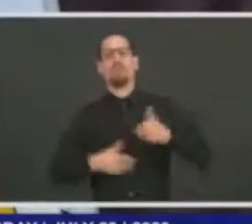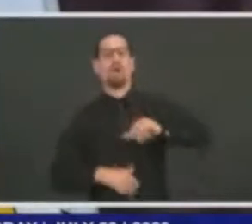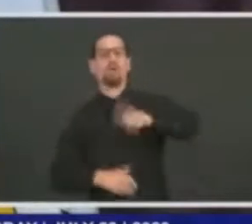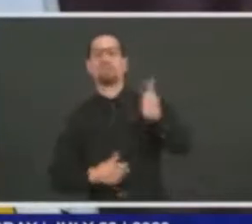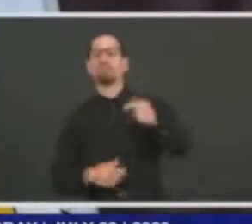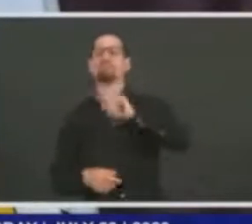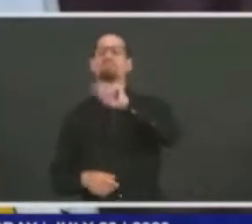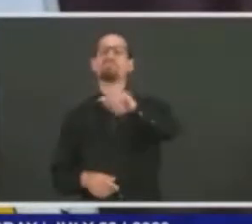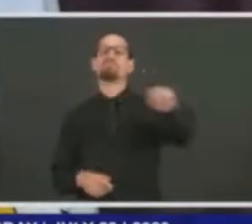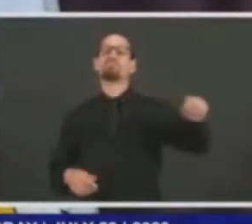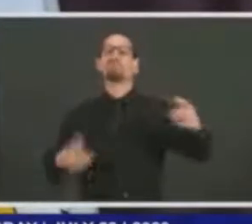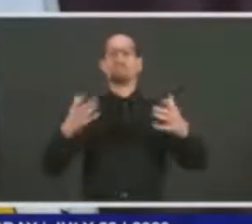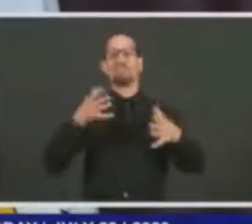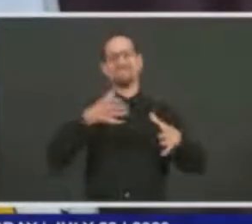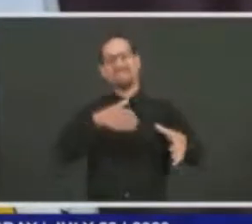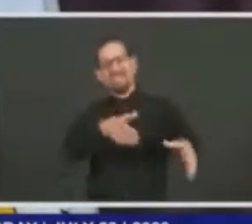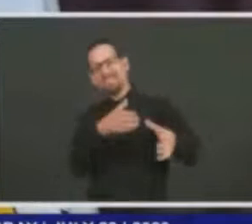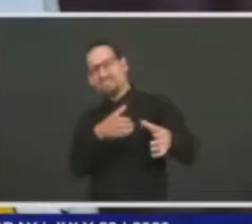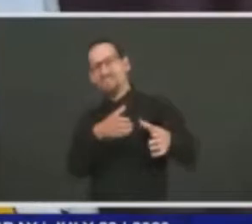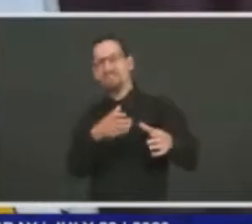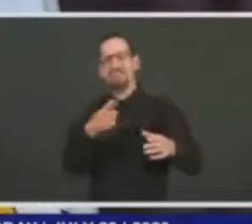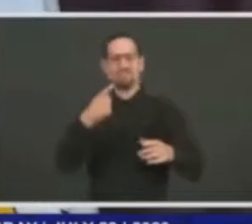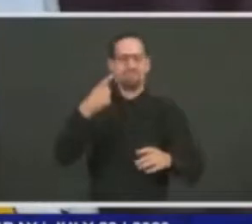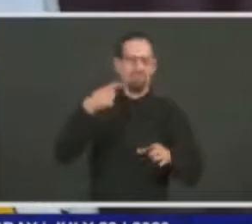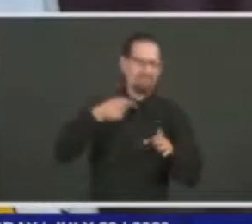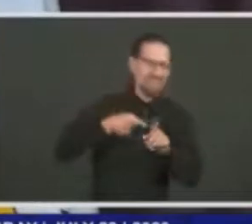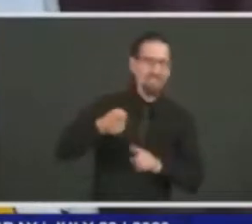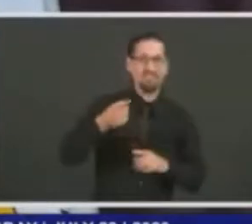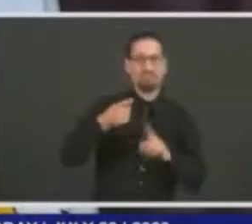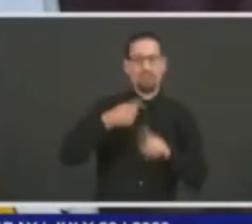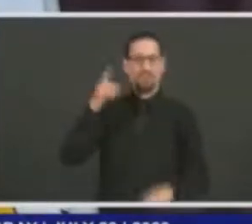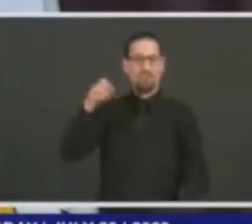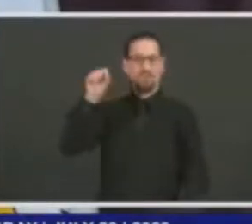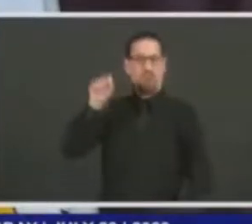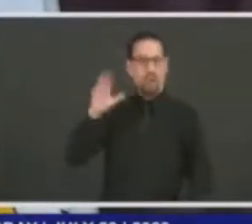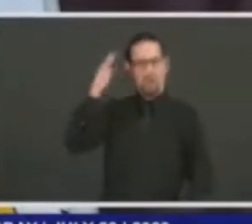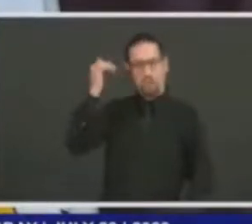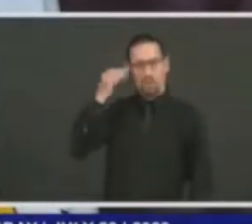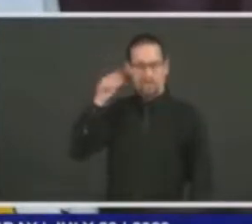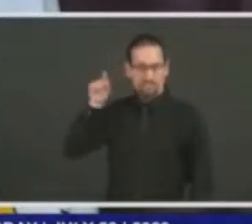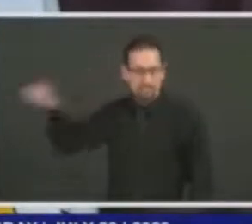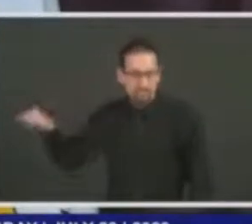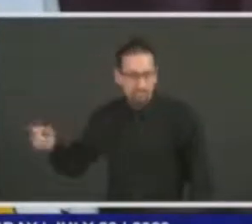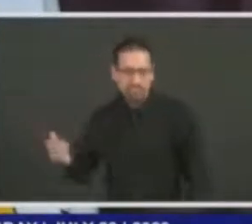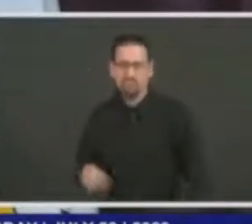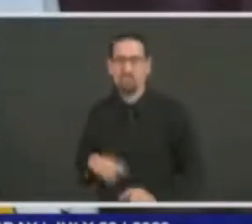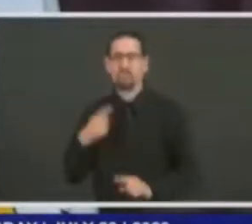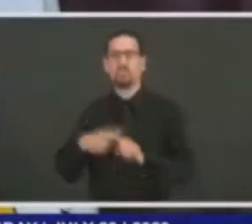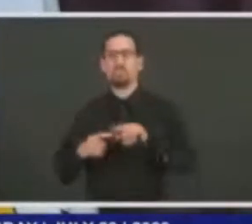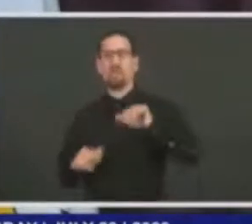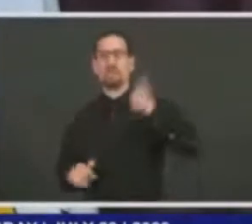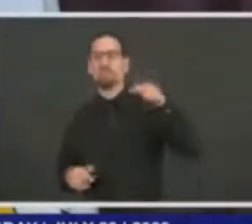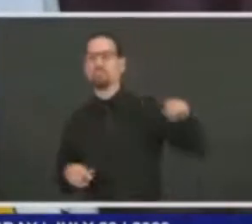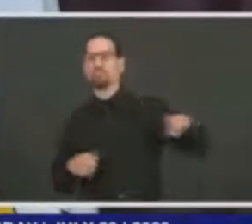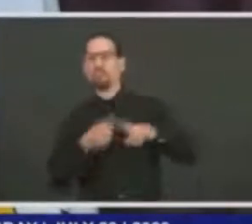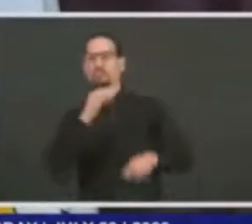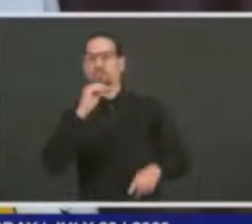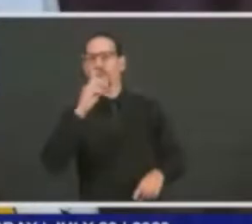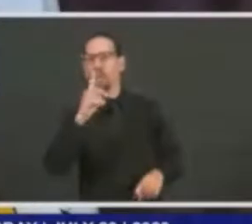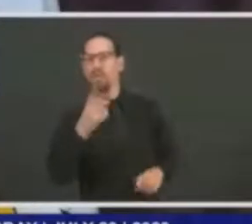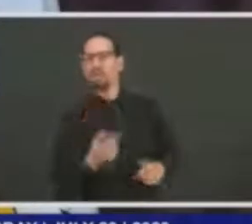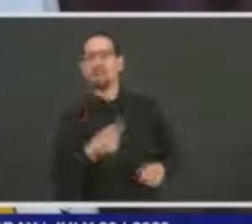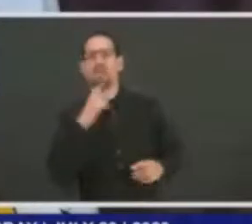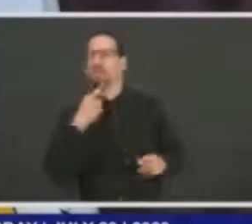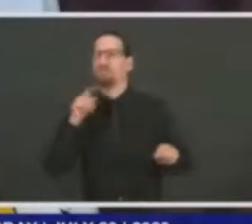yesterday, from Connecticut, from Maryland, other parts of the country. Rhode Islanders can know that we are being as systematic as